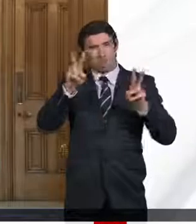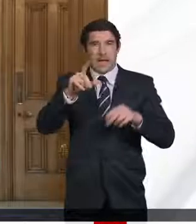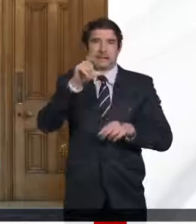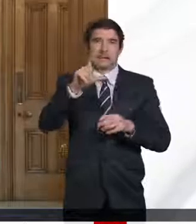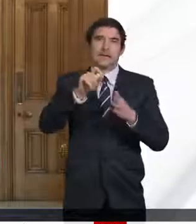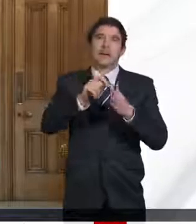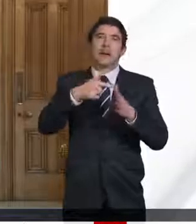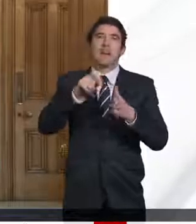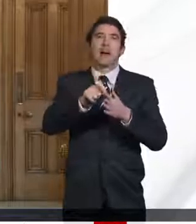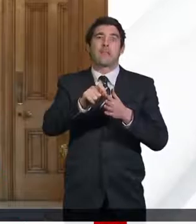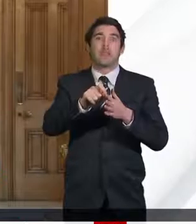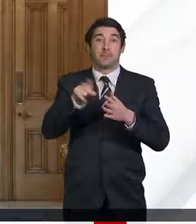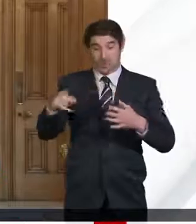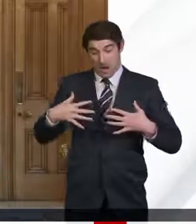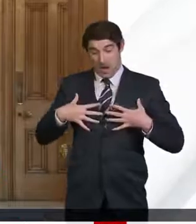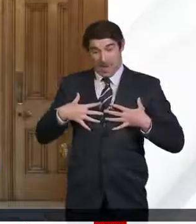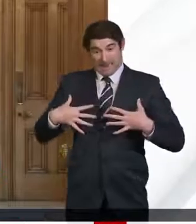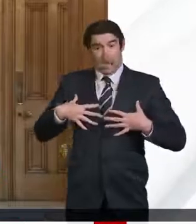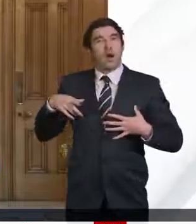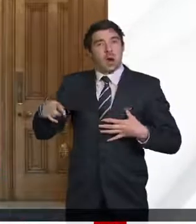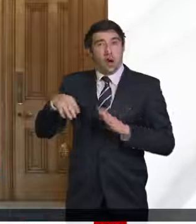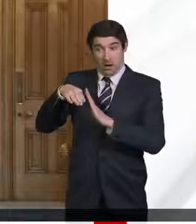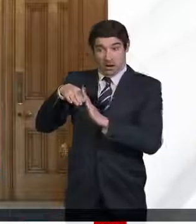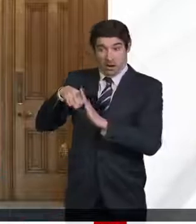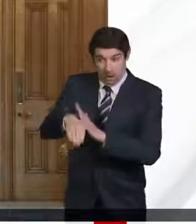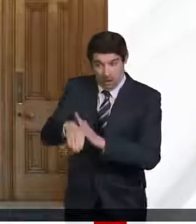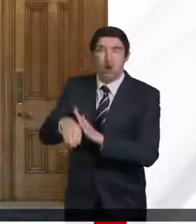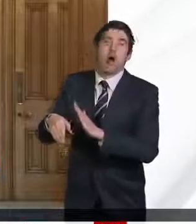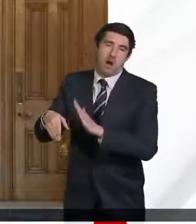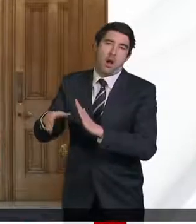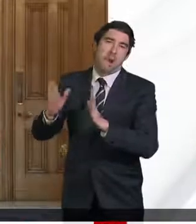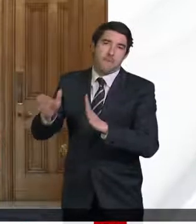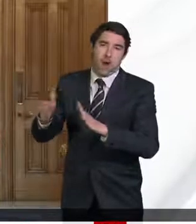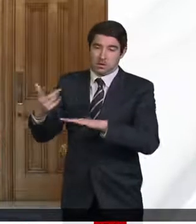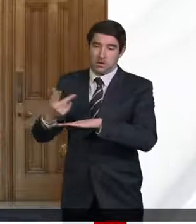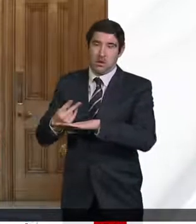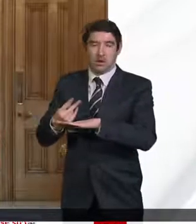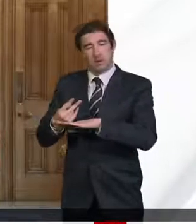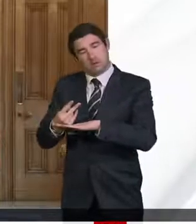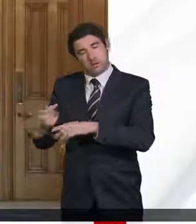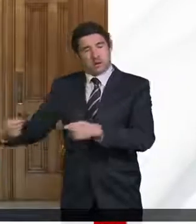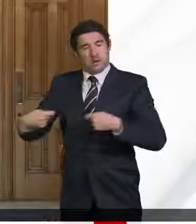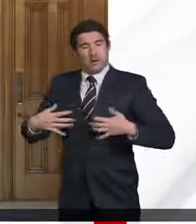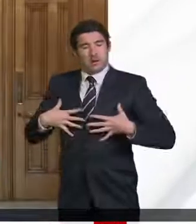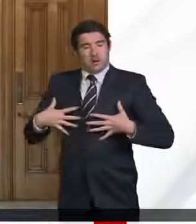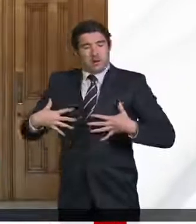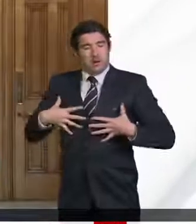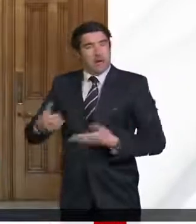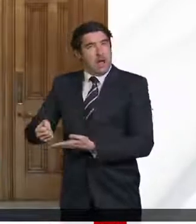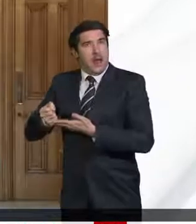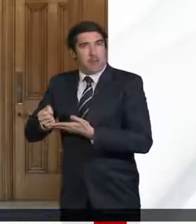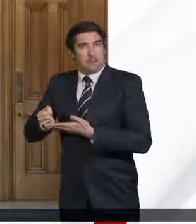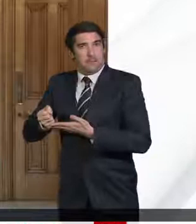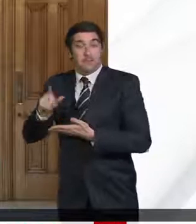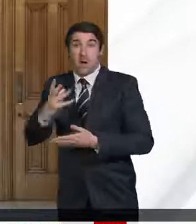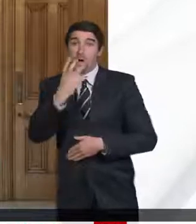patients, and a team from Oxford University are also developing related technology. And in our determination to prevent as many